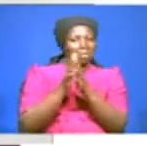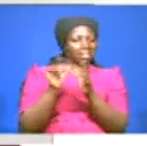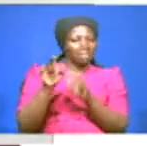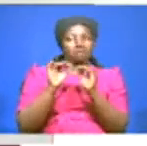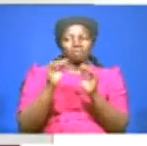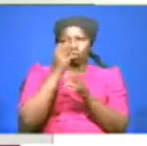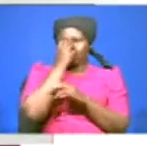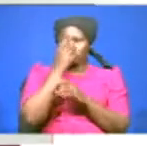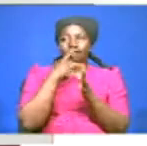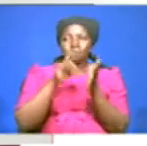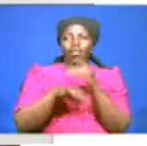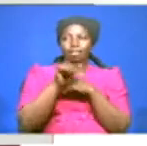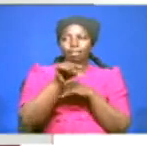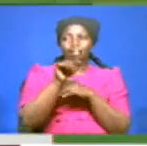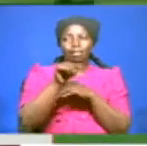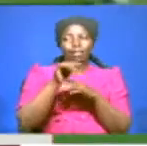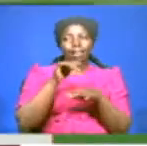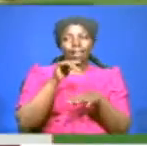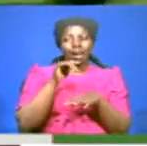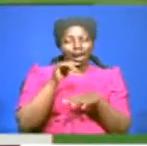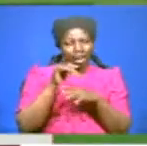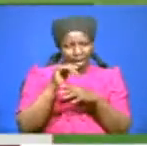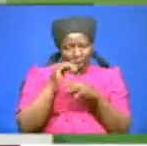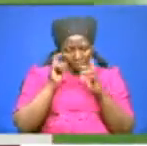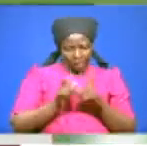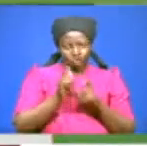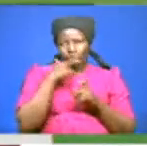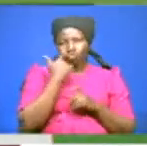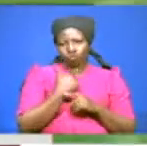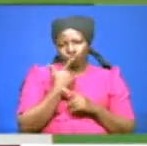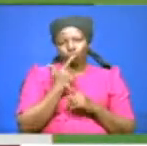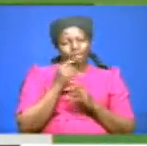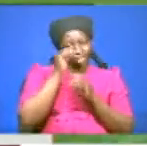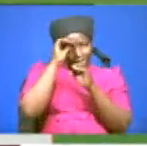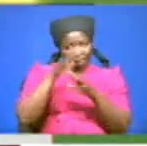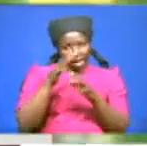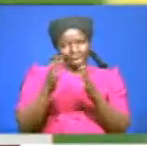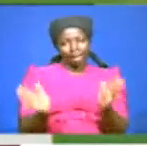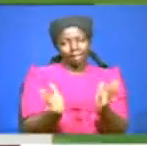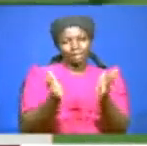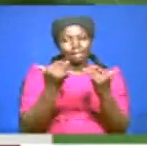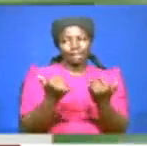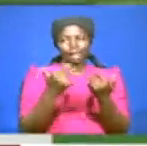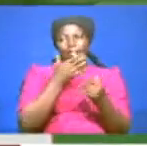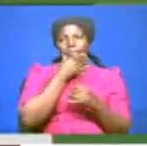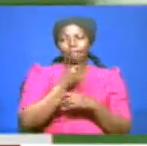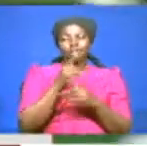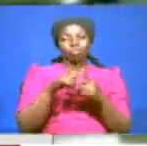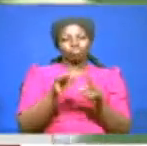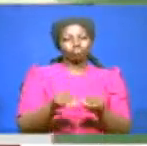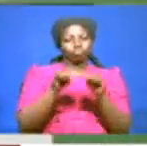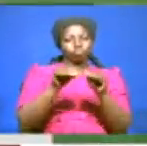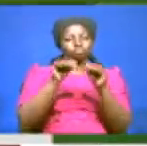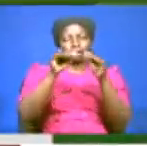a global icon of sporting excellency and an inspiration model who encouraged young men to transcend their limitations and defy